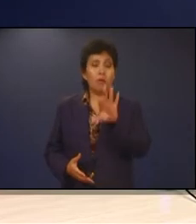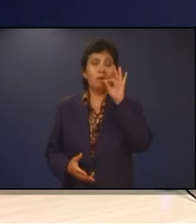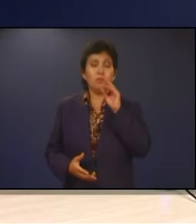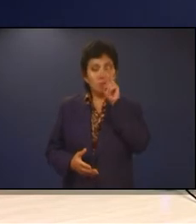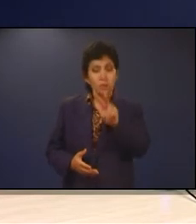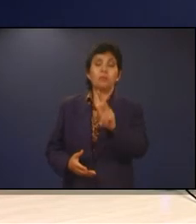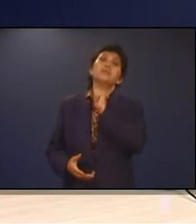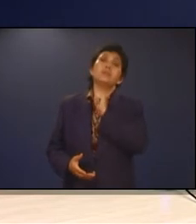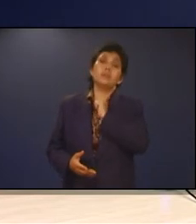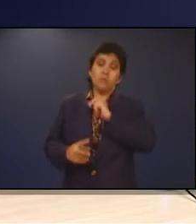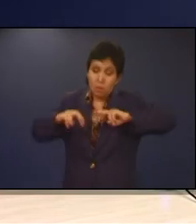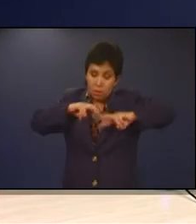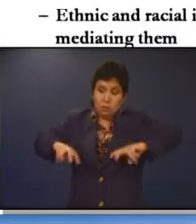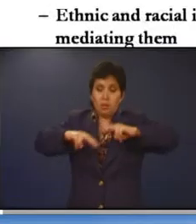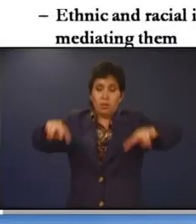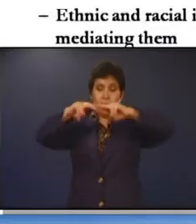your self-esteem.